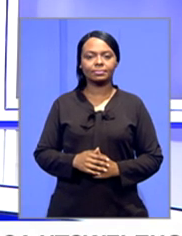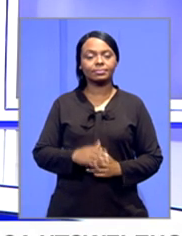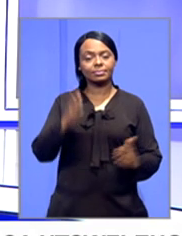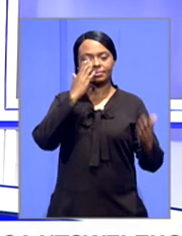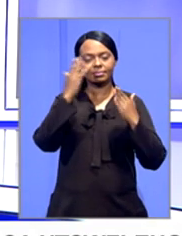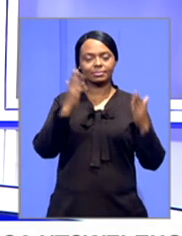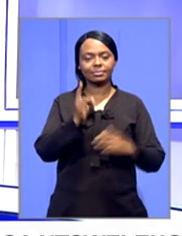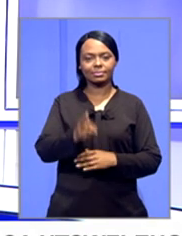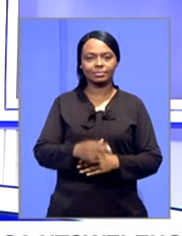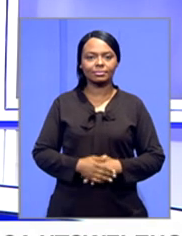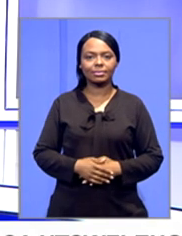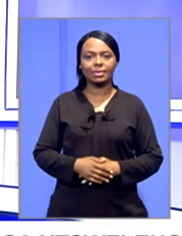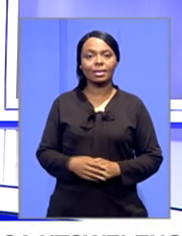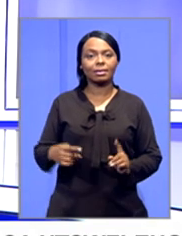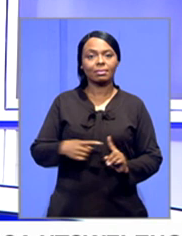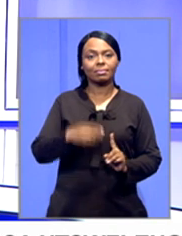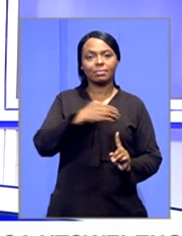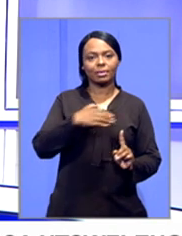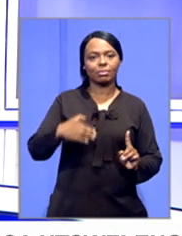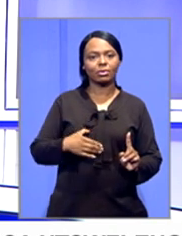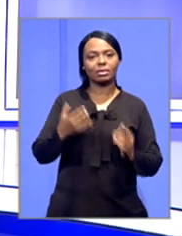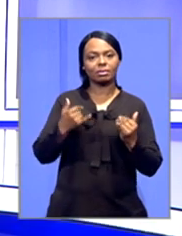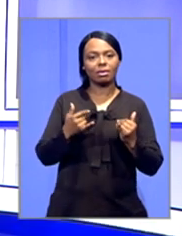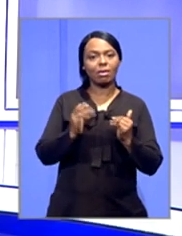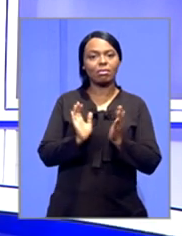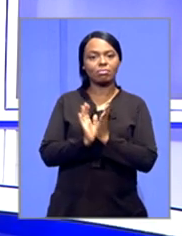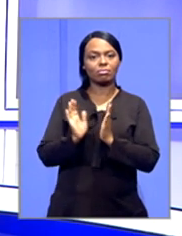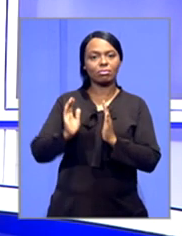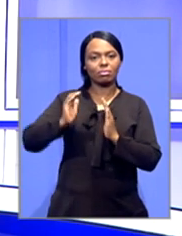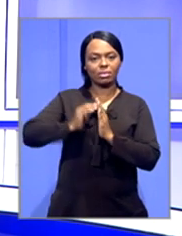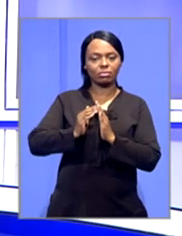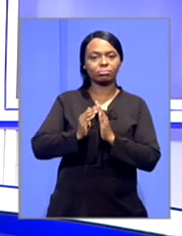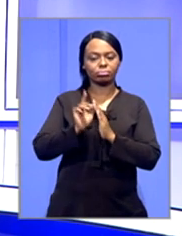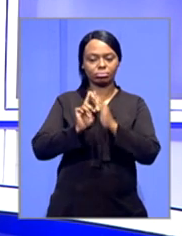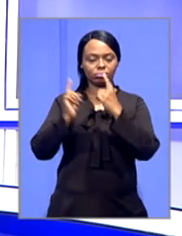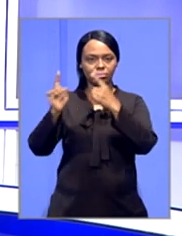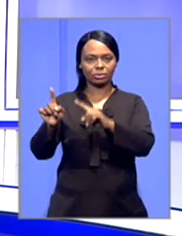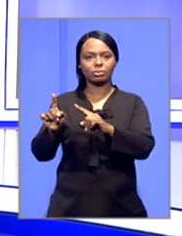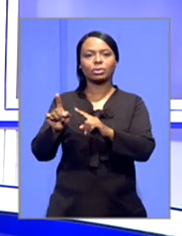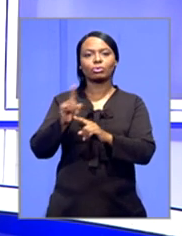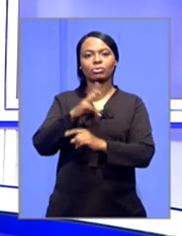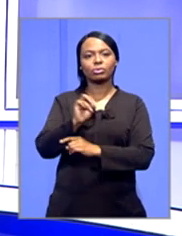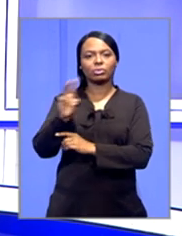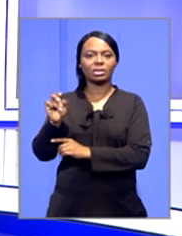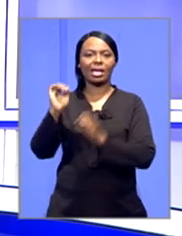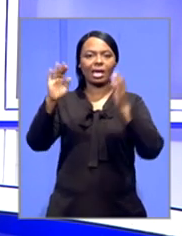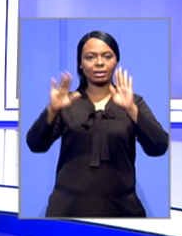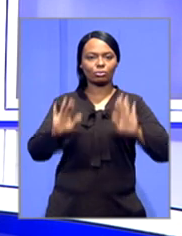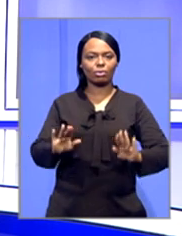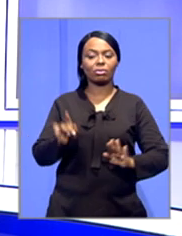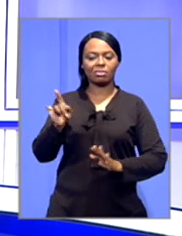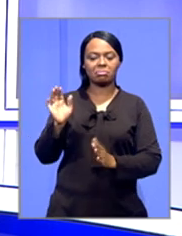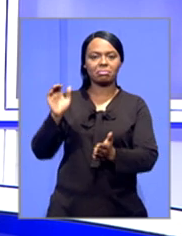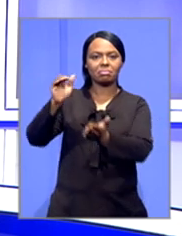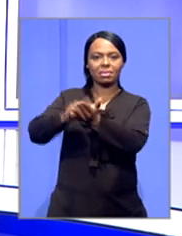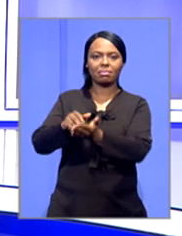Madume ga a fele. Mopresidente Cyril Ramaphosa kwa Dubai kwa tlileng go tsena 2020 Expo. Ramaphosa o gorogile kwa